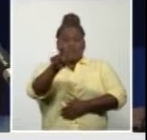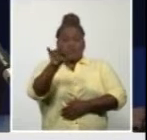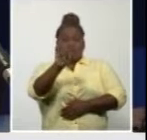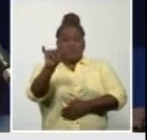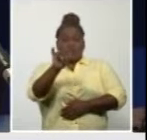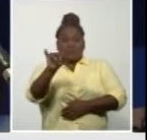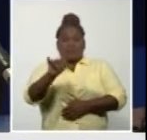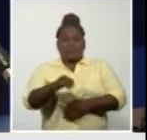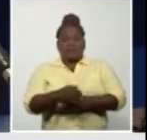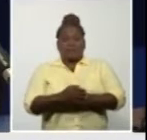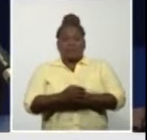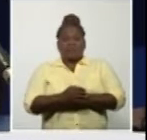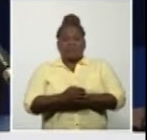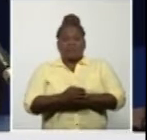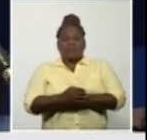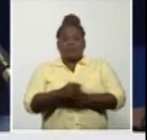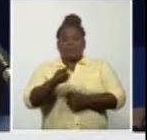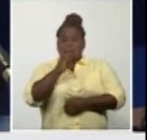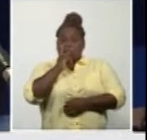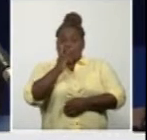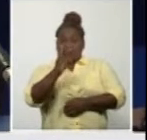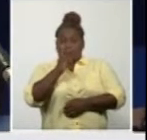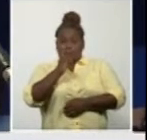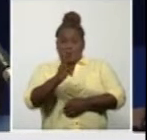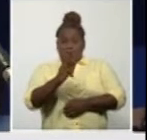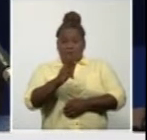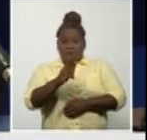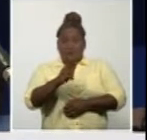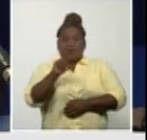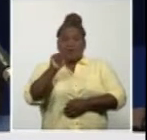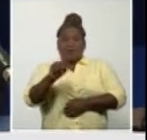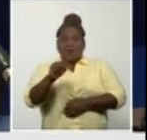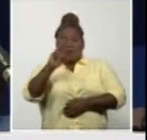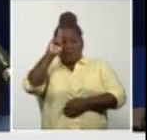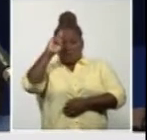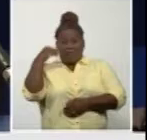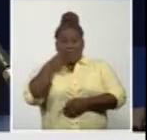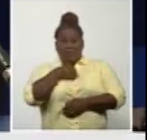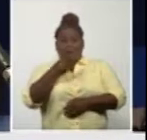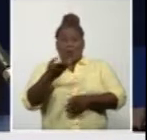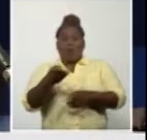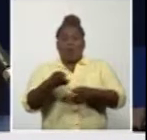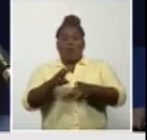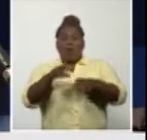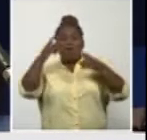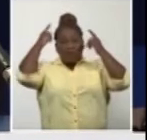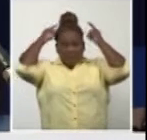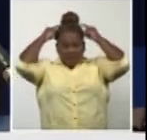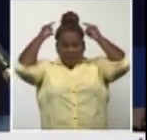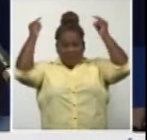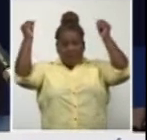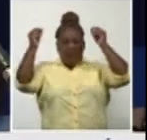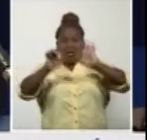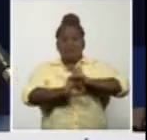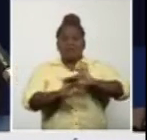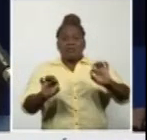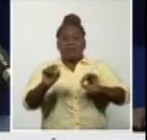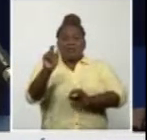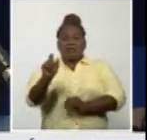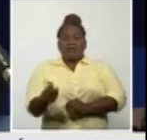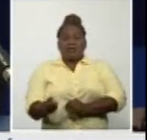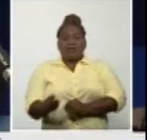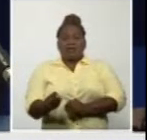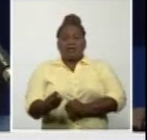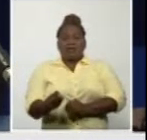under surveillance, 299 suspects, and 166 confirmed cases.